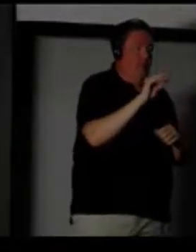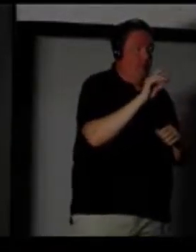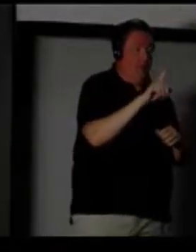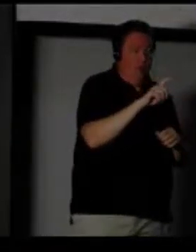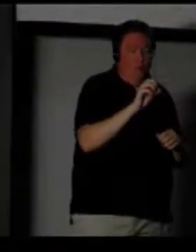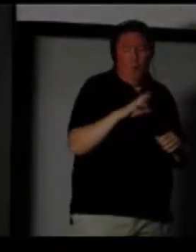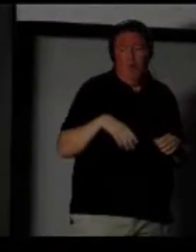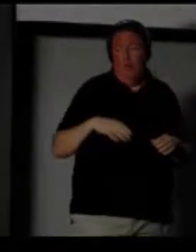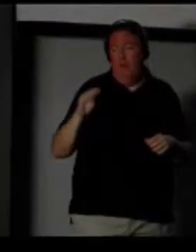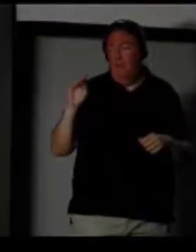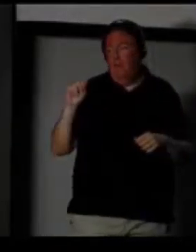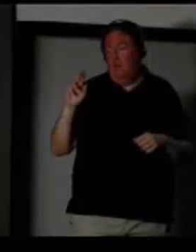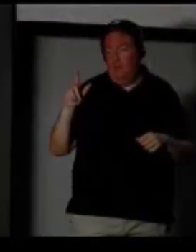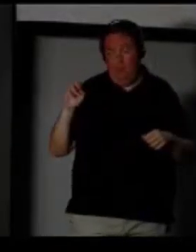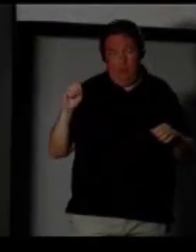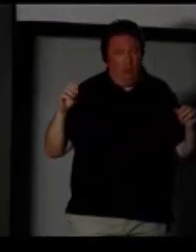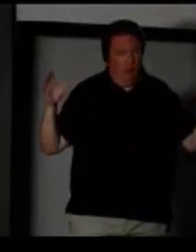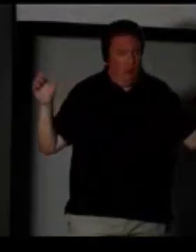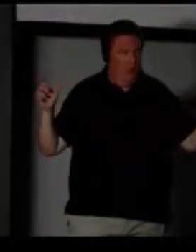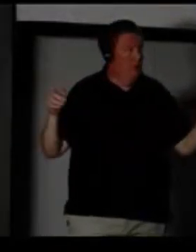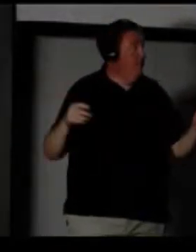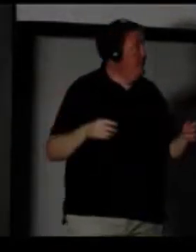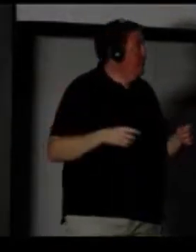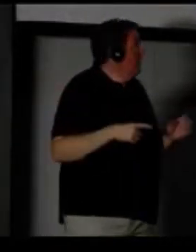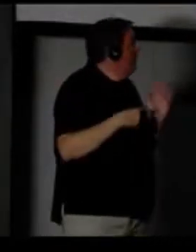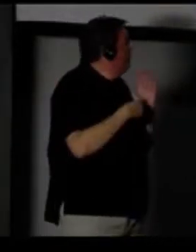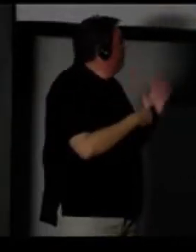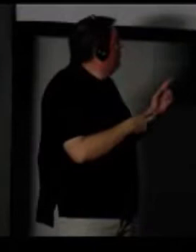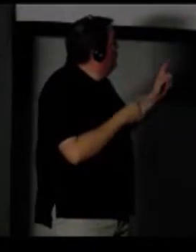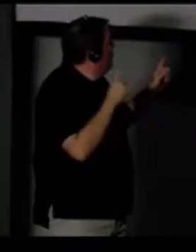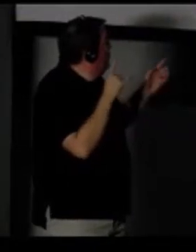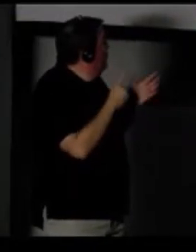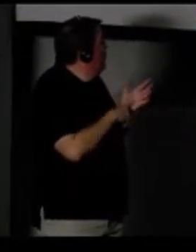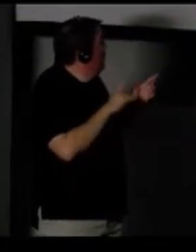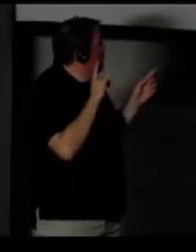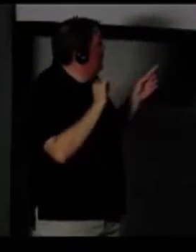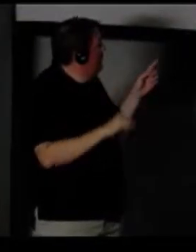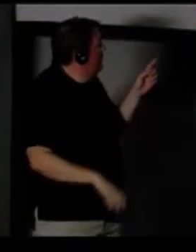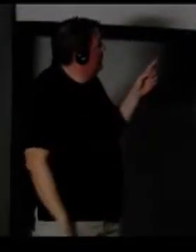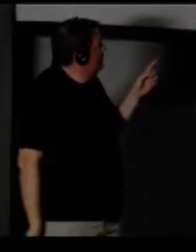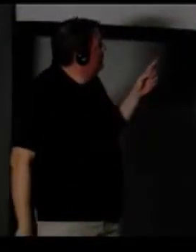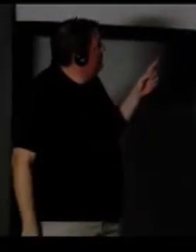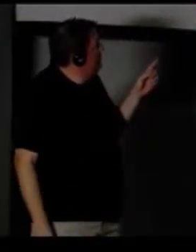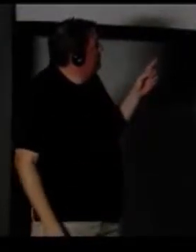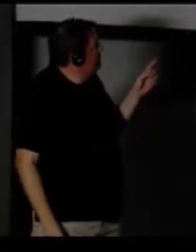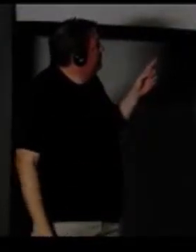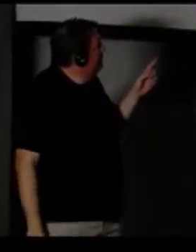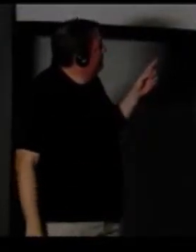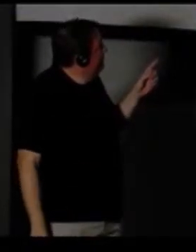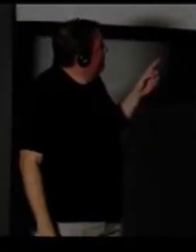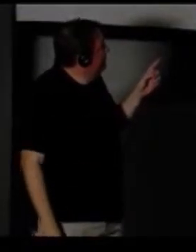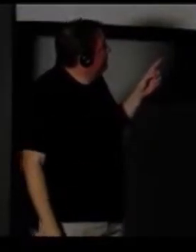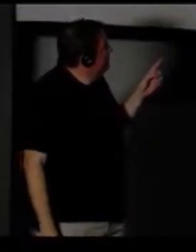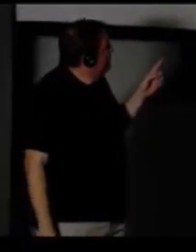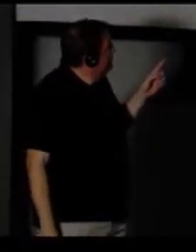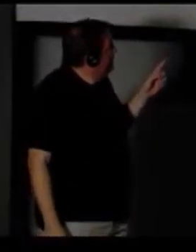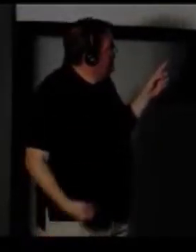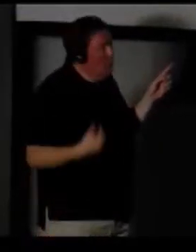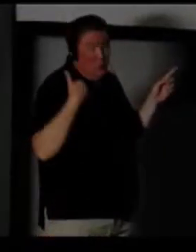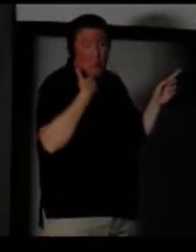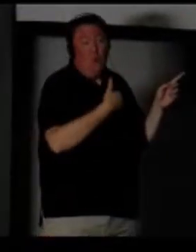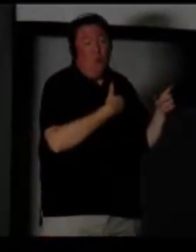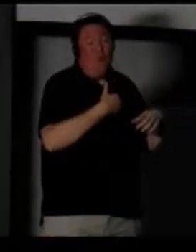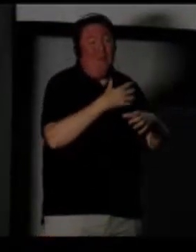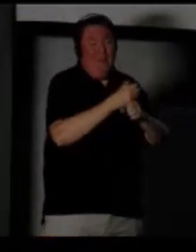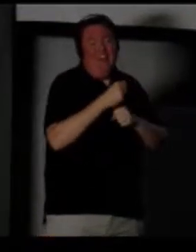marble being carved. And so I'm just showing you an image from the exhibition where we had a pointed